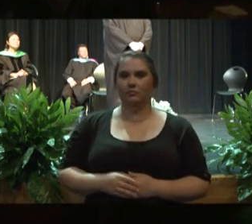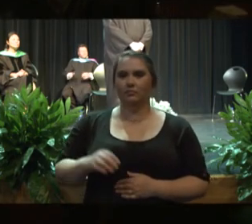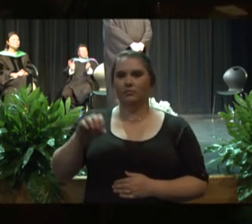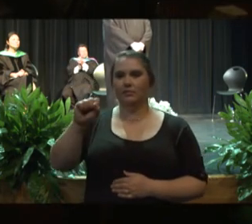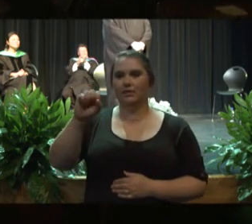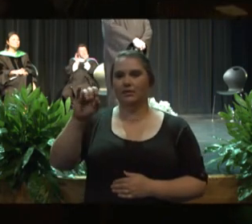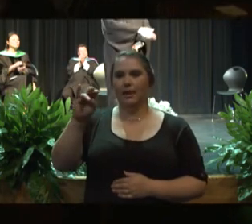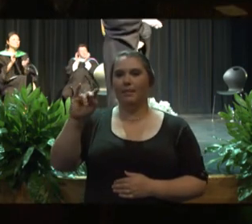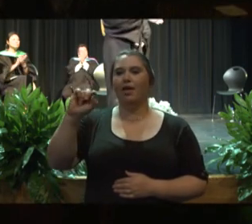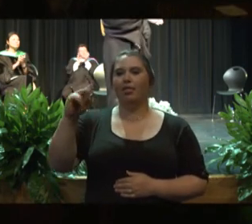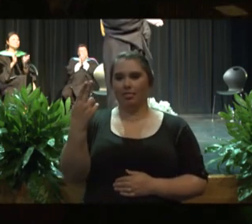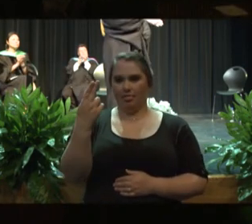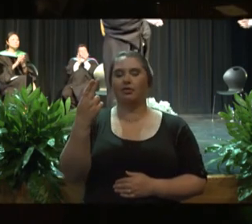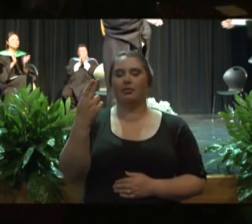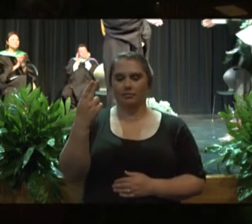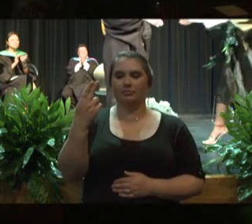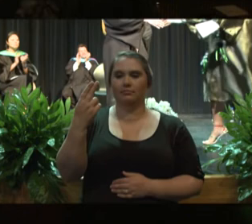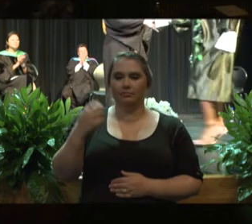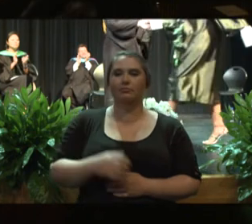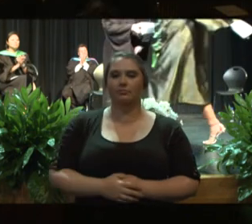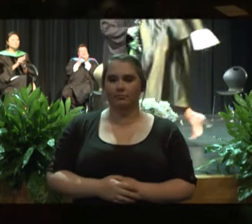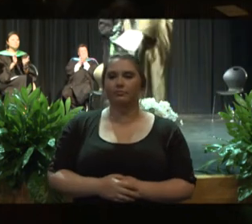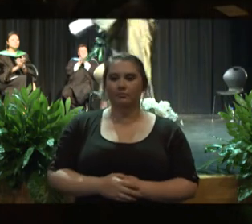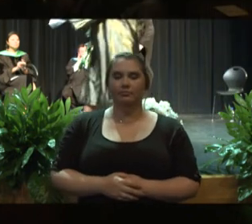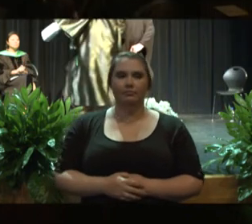Kiana Nicole Smith.